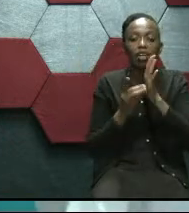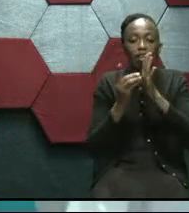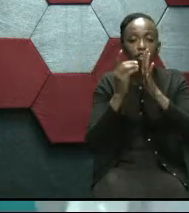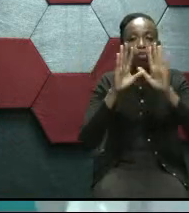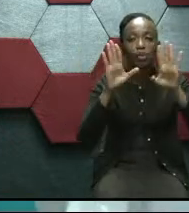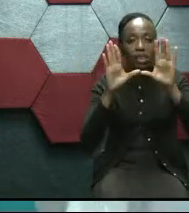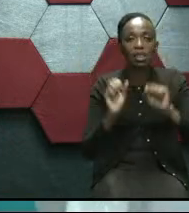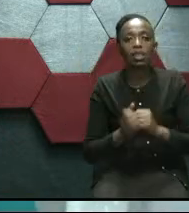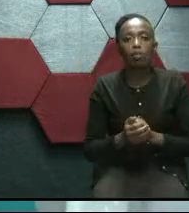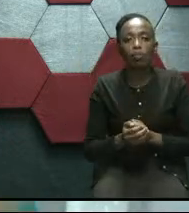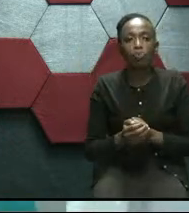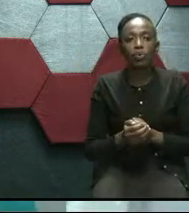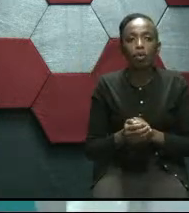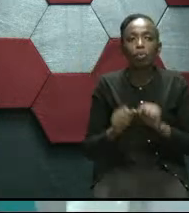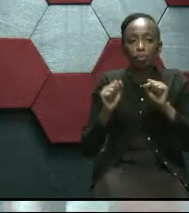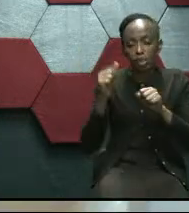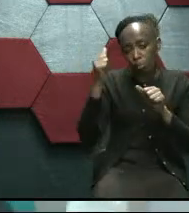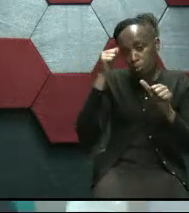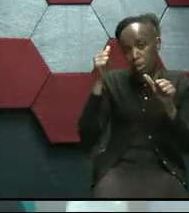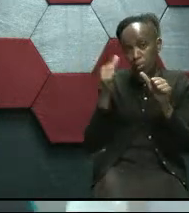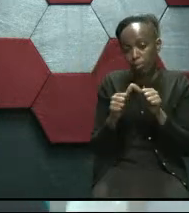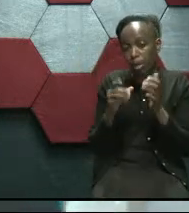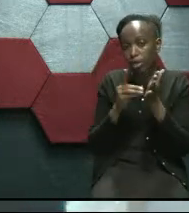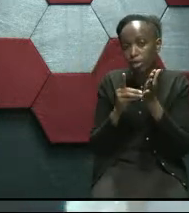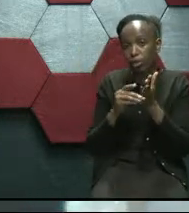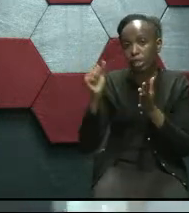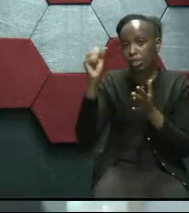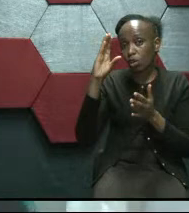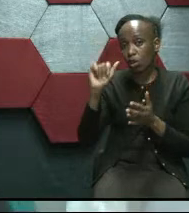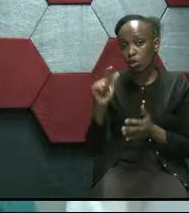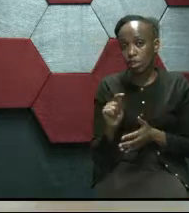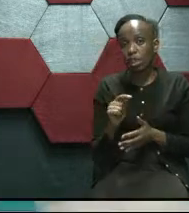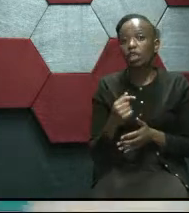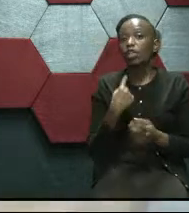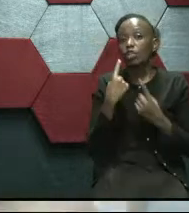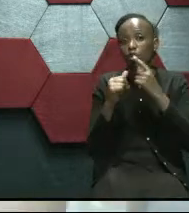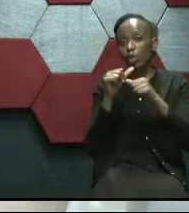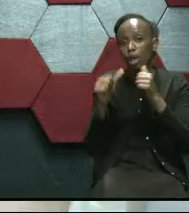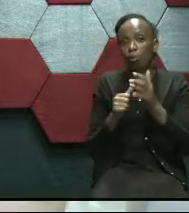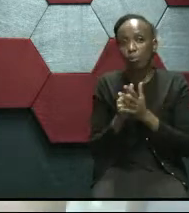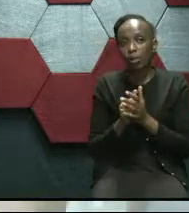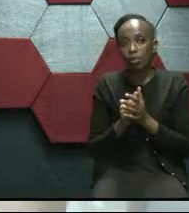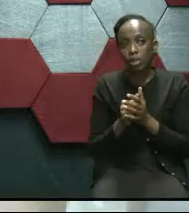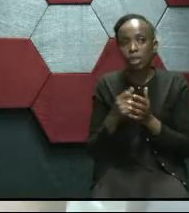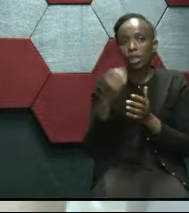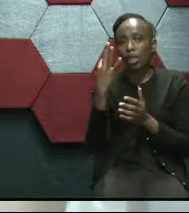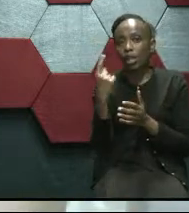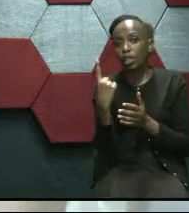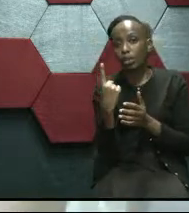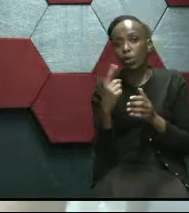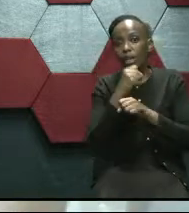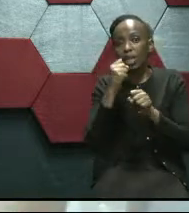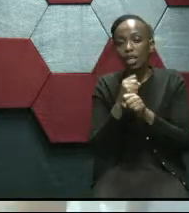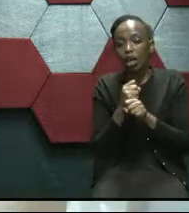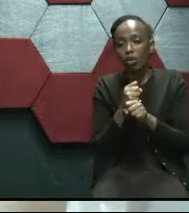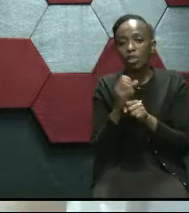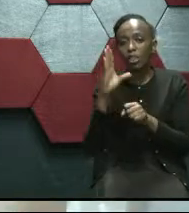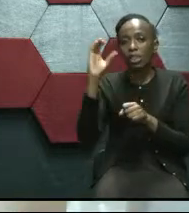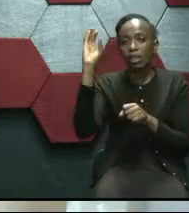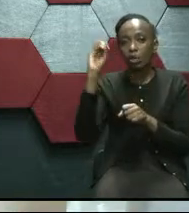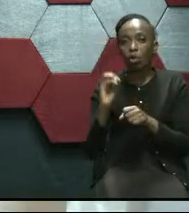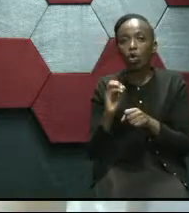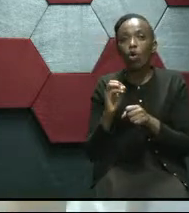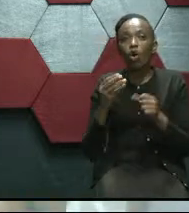system. You might recall that Dr. Scott spoke about Patrick Collison, the 31-year-old CEO and co-founder of the